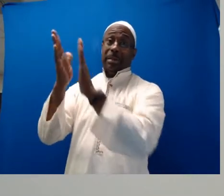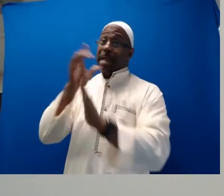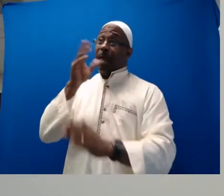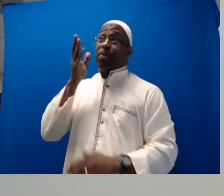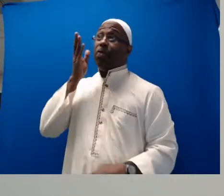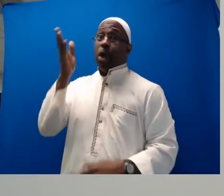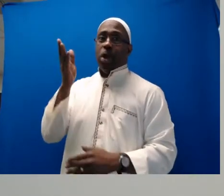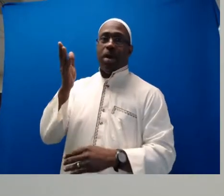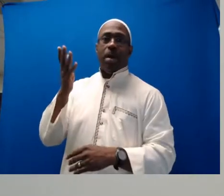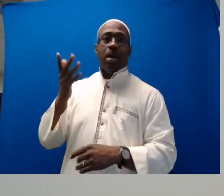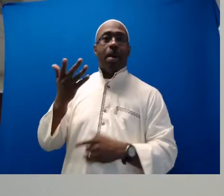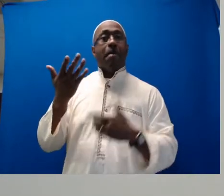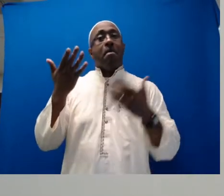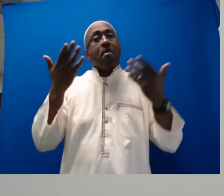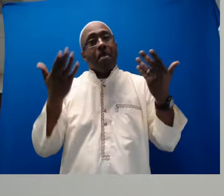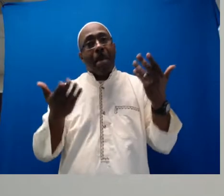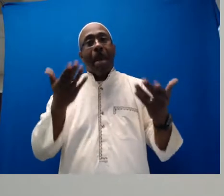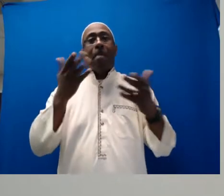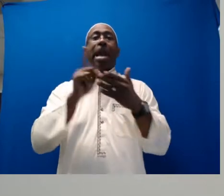hopefully next Jumu'ah.